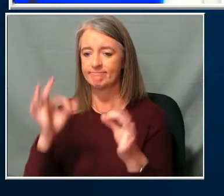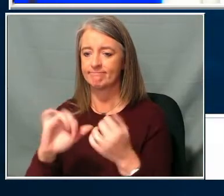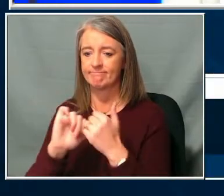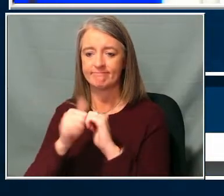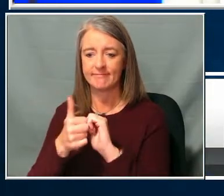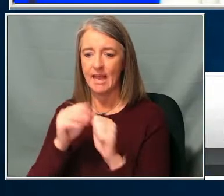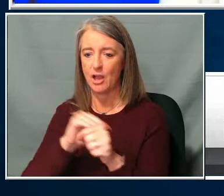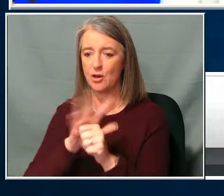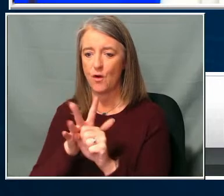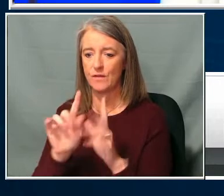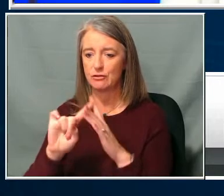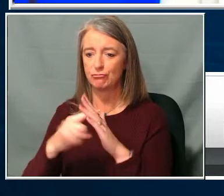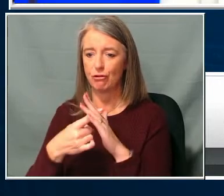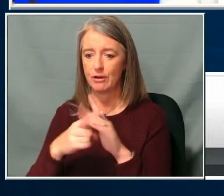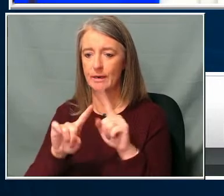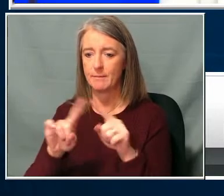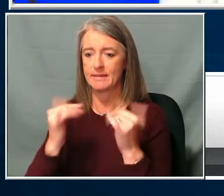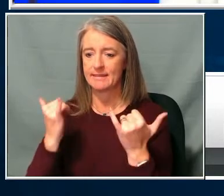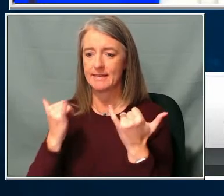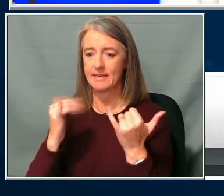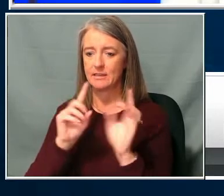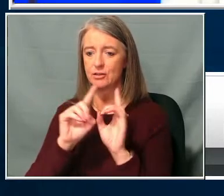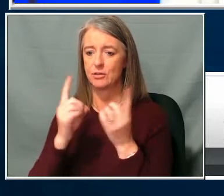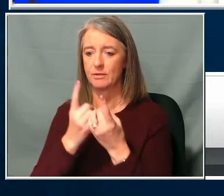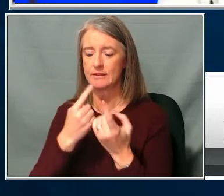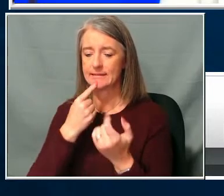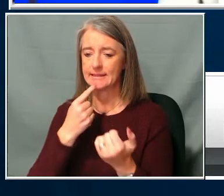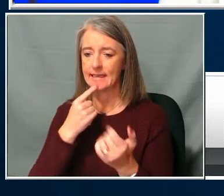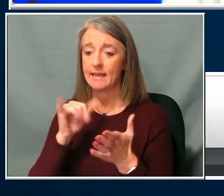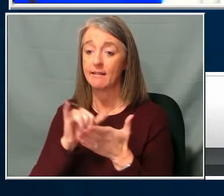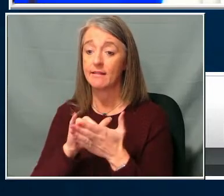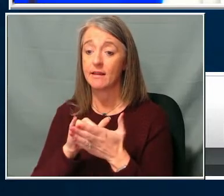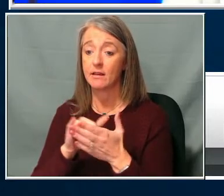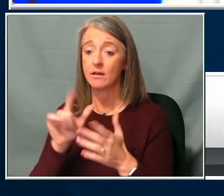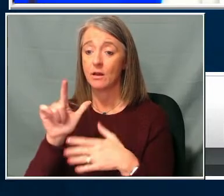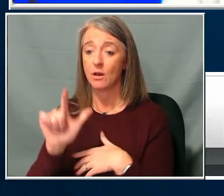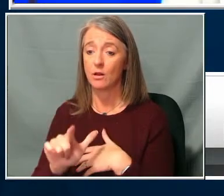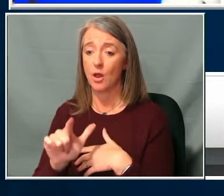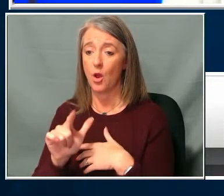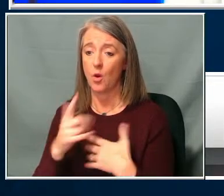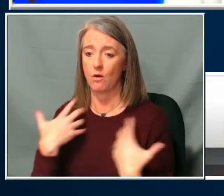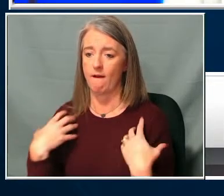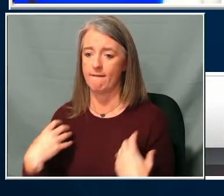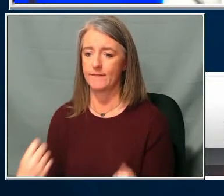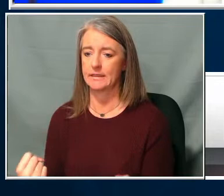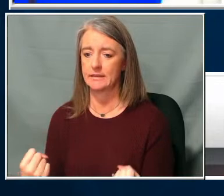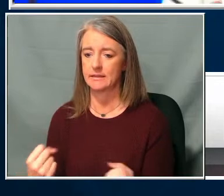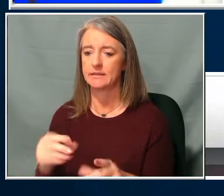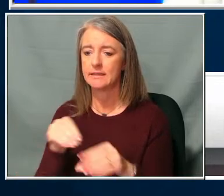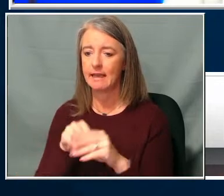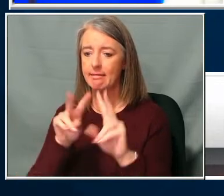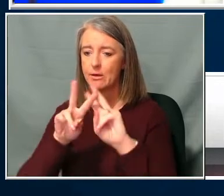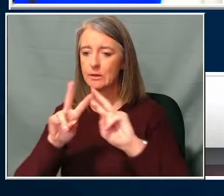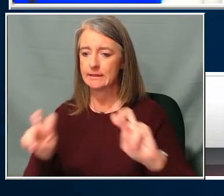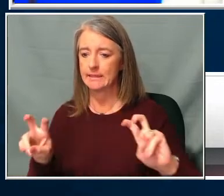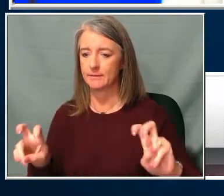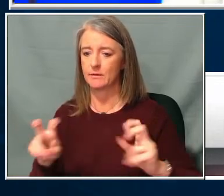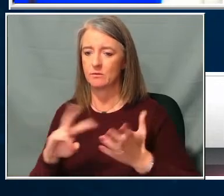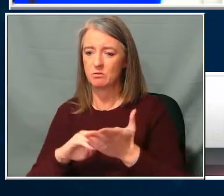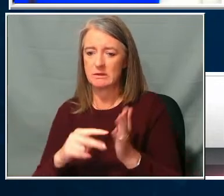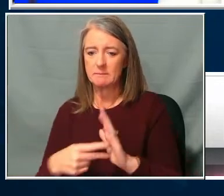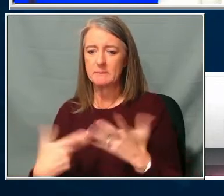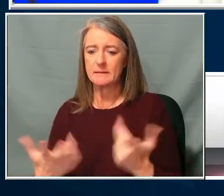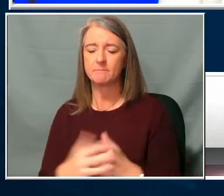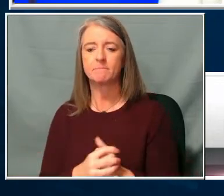COVID started, but even now the department is saying that they have low confidence in their assessment. What are we to make of that? Yeah, I